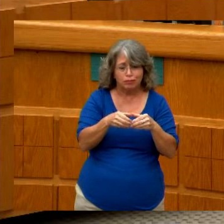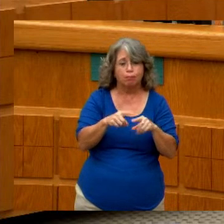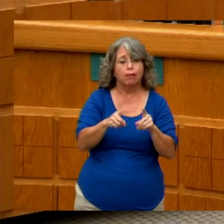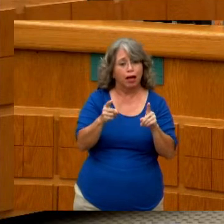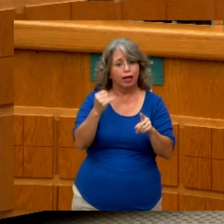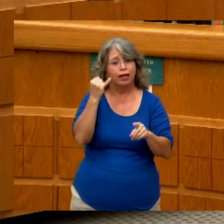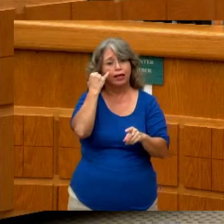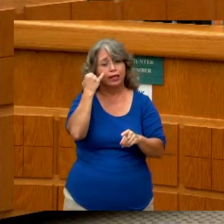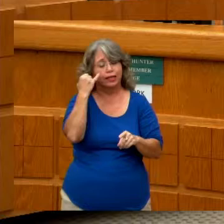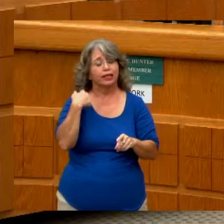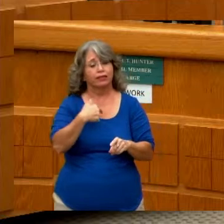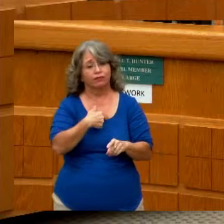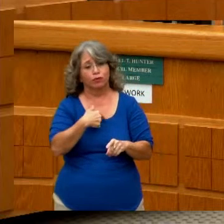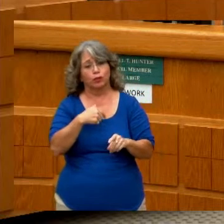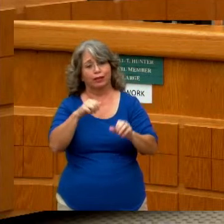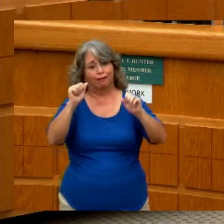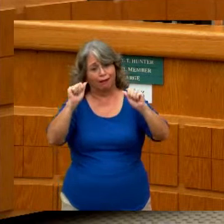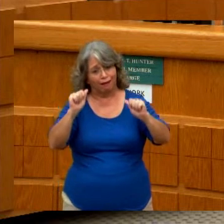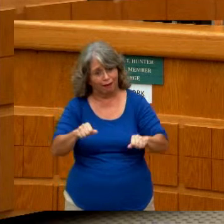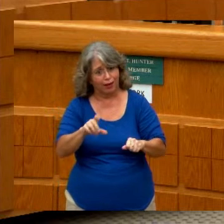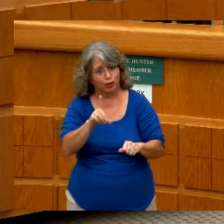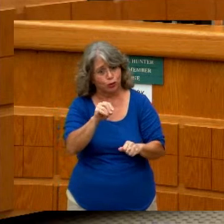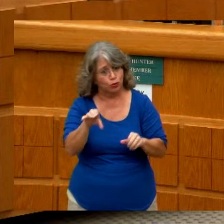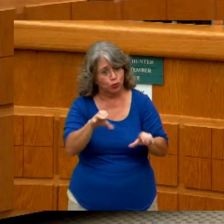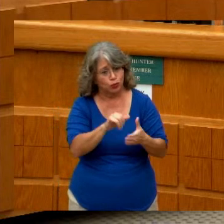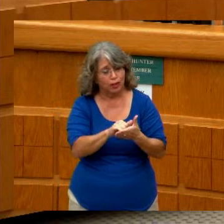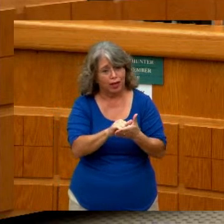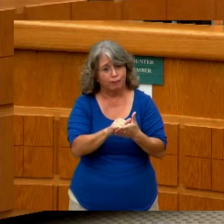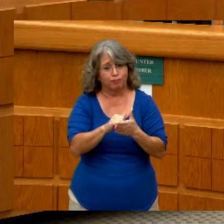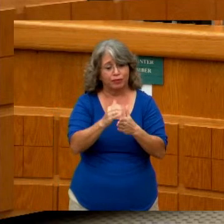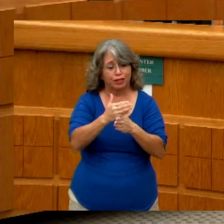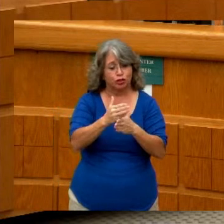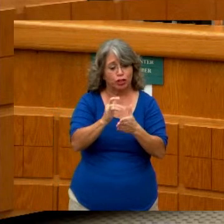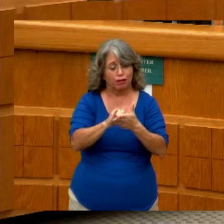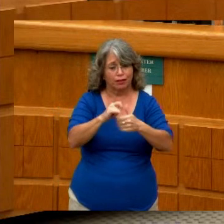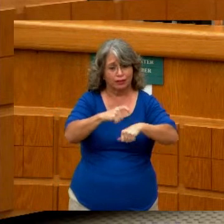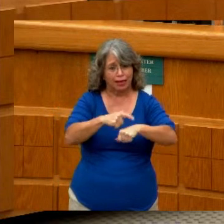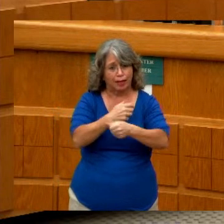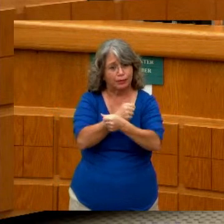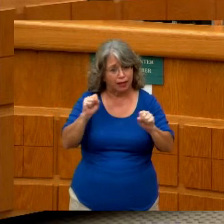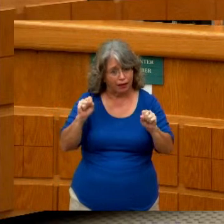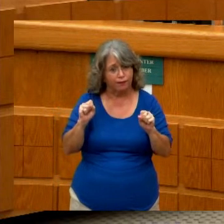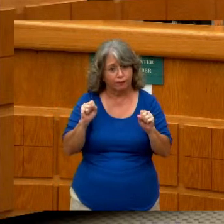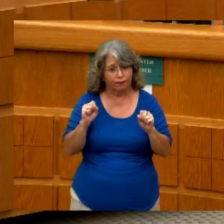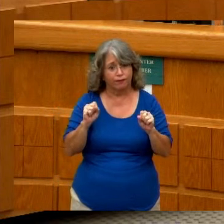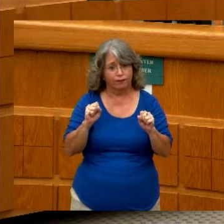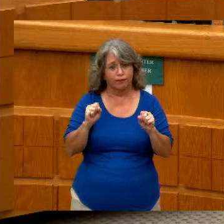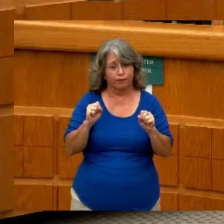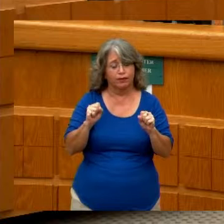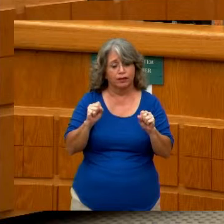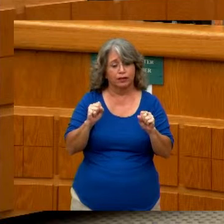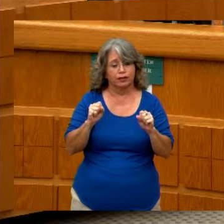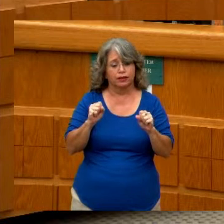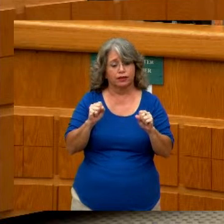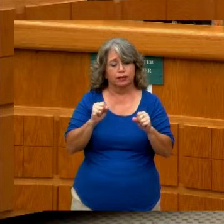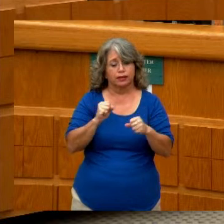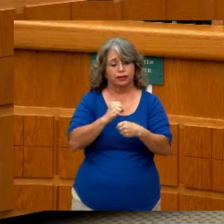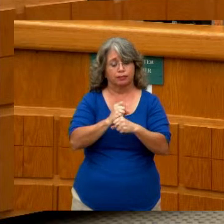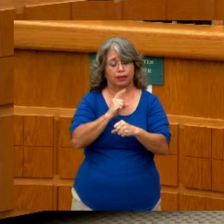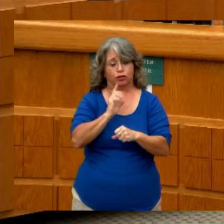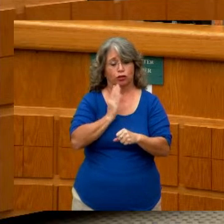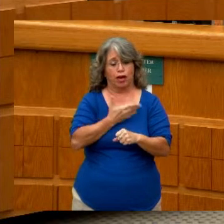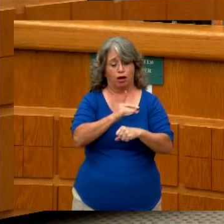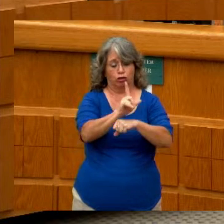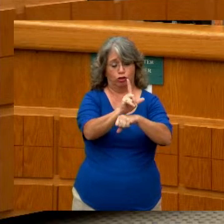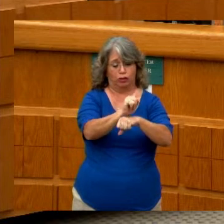small groups. But if we do this, if we learn how to share the moment safely